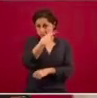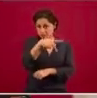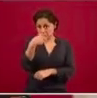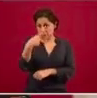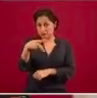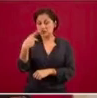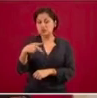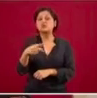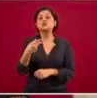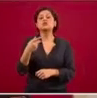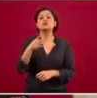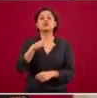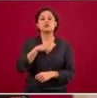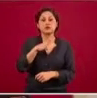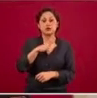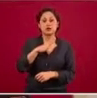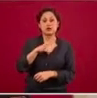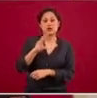health.